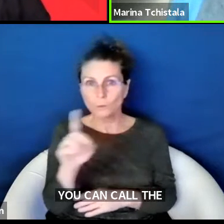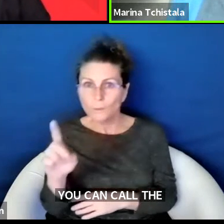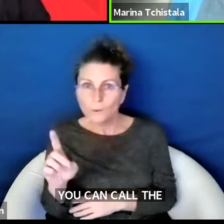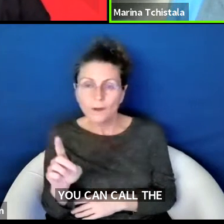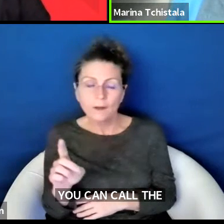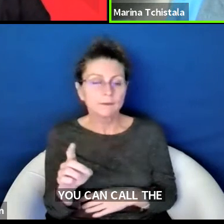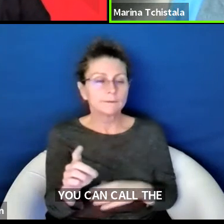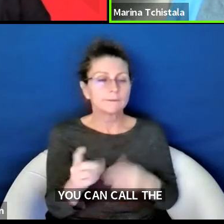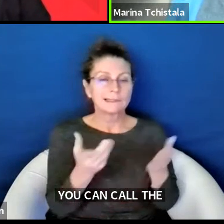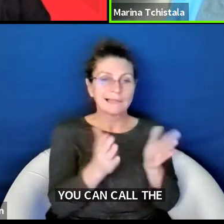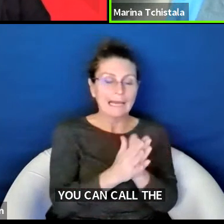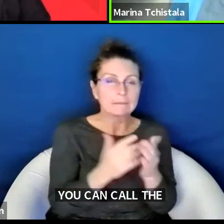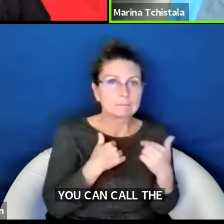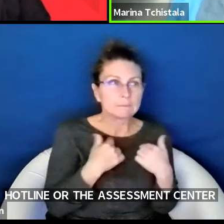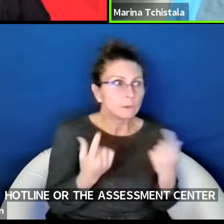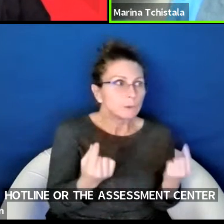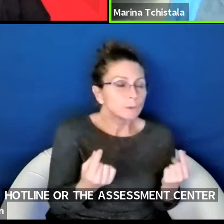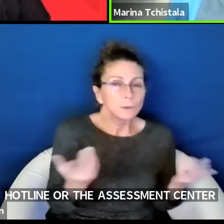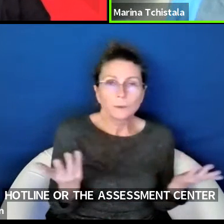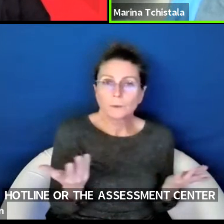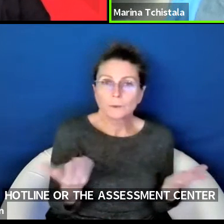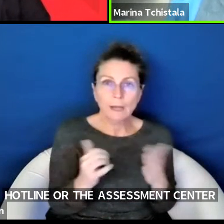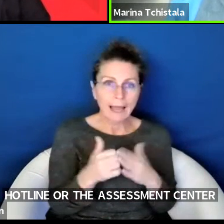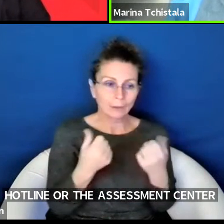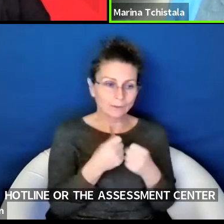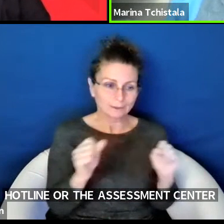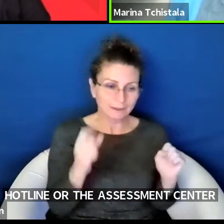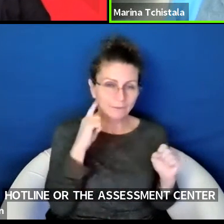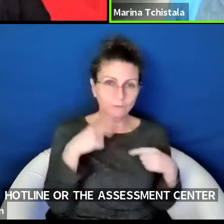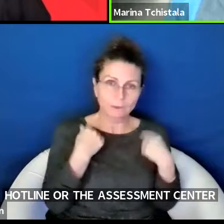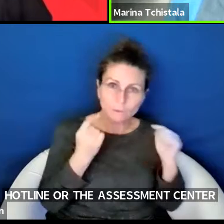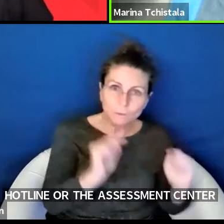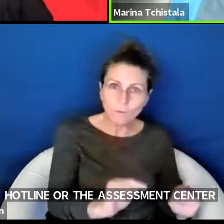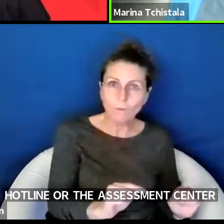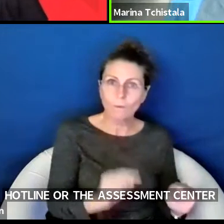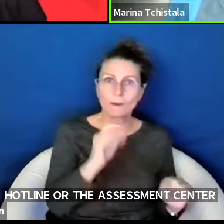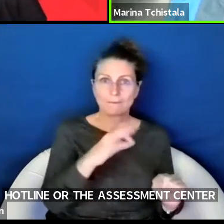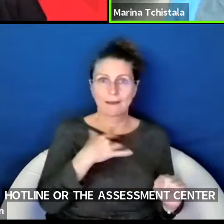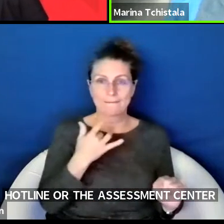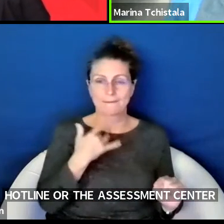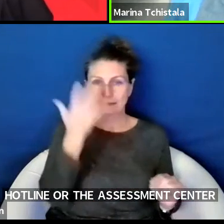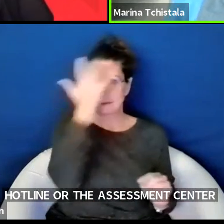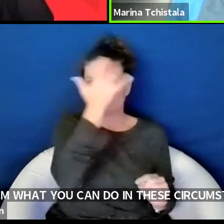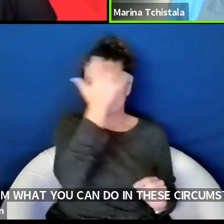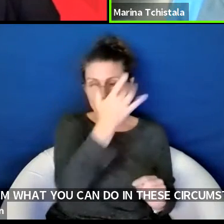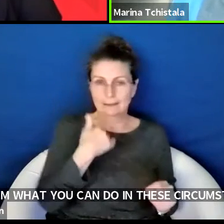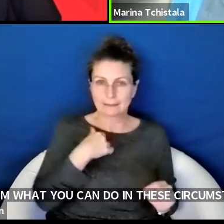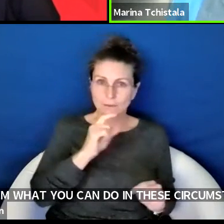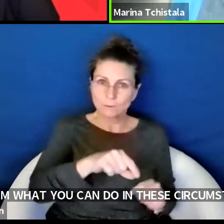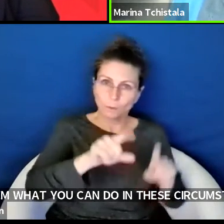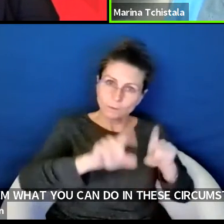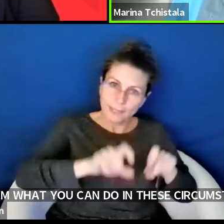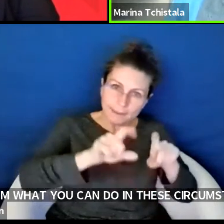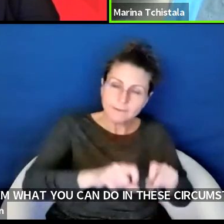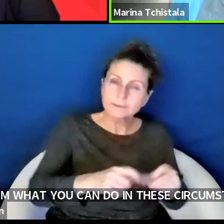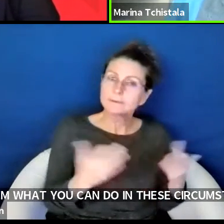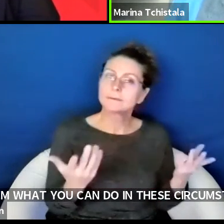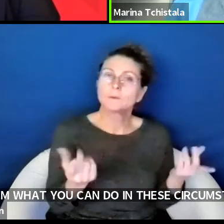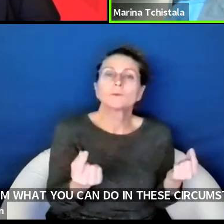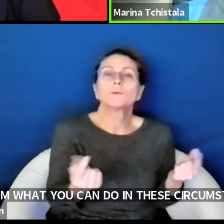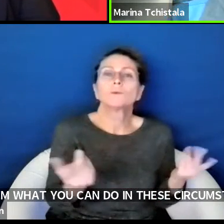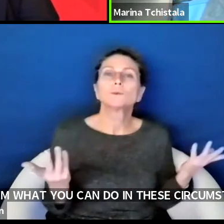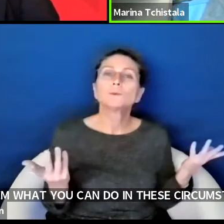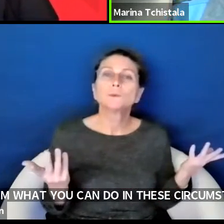these circumstances. How is it safer for the public for you to travel if you cannot get a ride to the